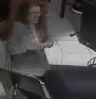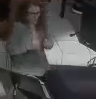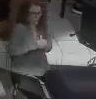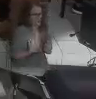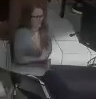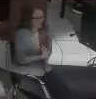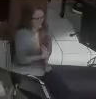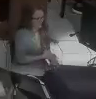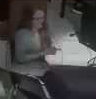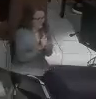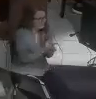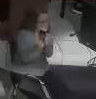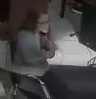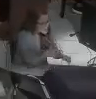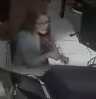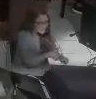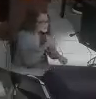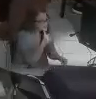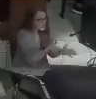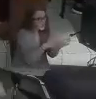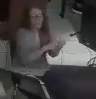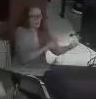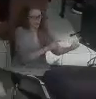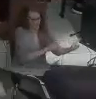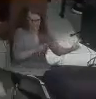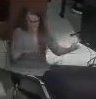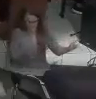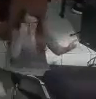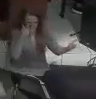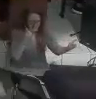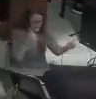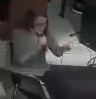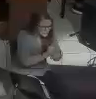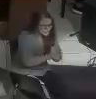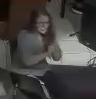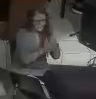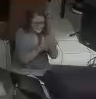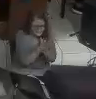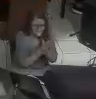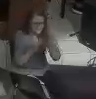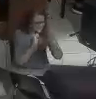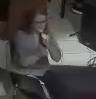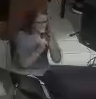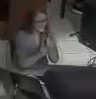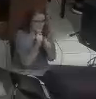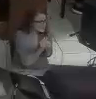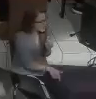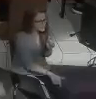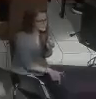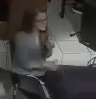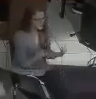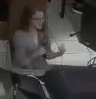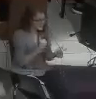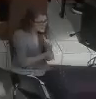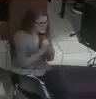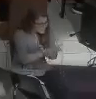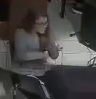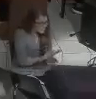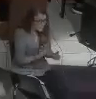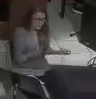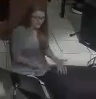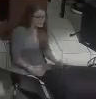us. We don't have to go grabbing for it, striving for it, competing for it. In this competitive world, we have a